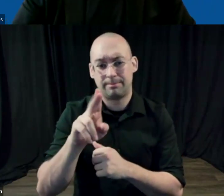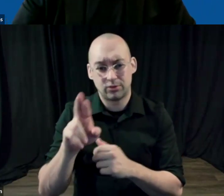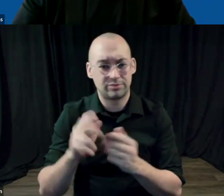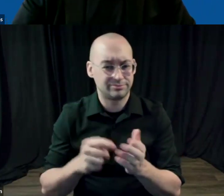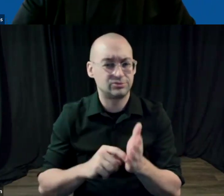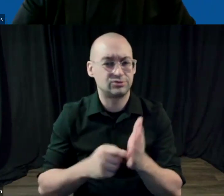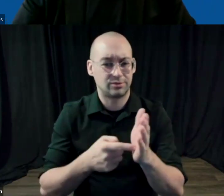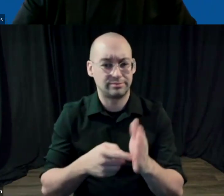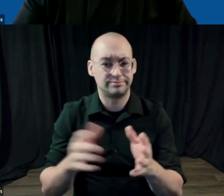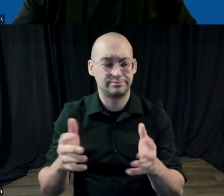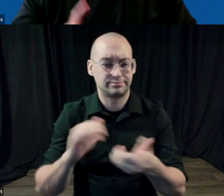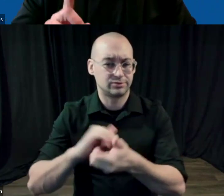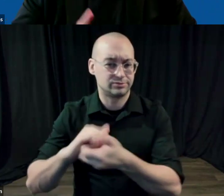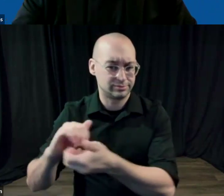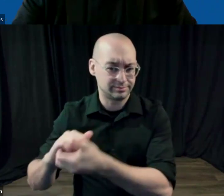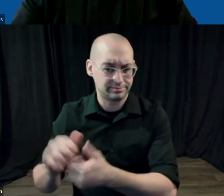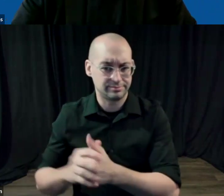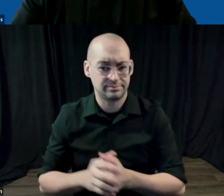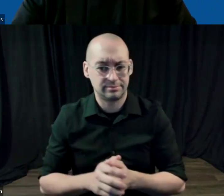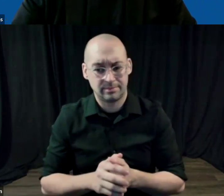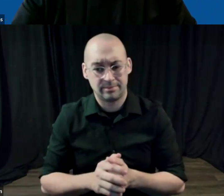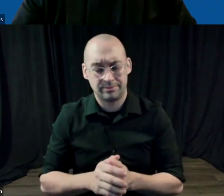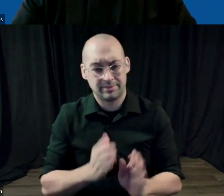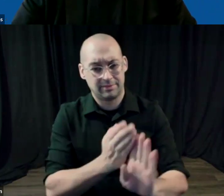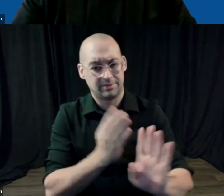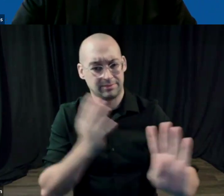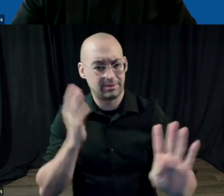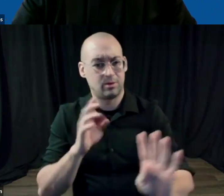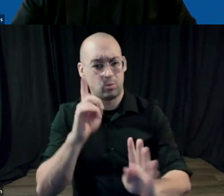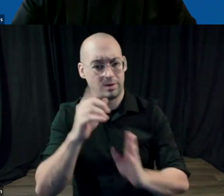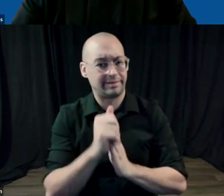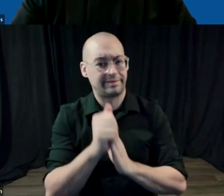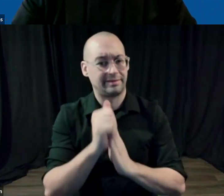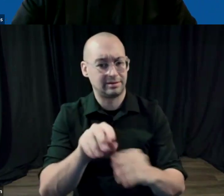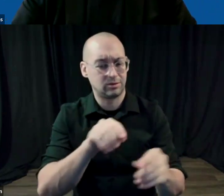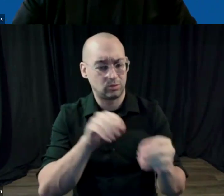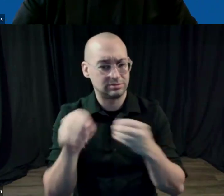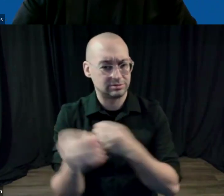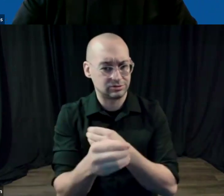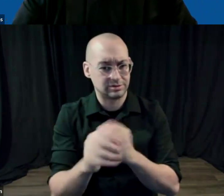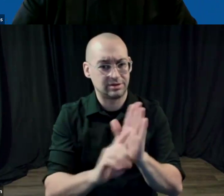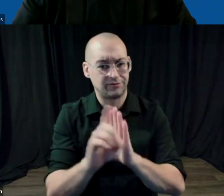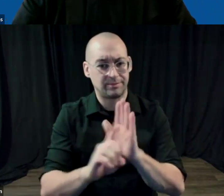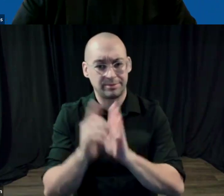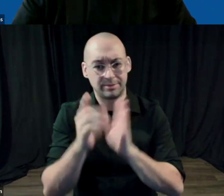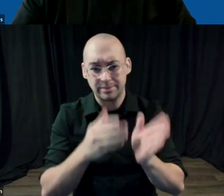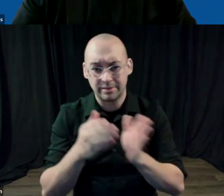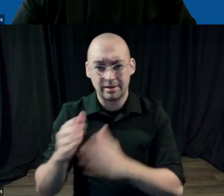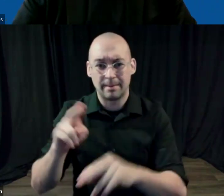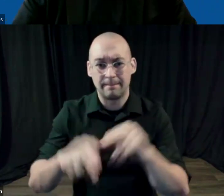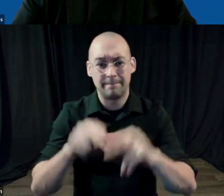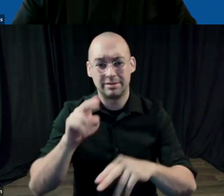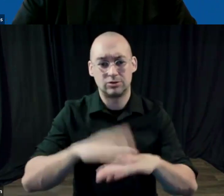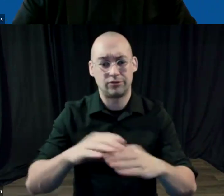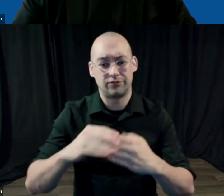collaboration, where folks can really align behind one lead entity, and then kind of develop a plan that builds in the flexibility